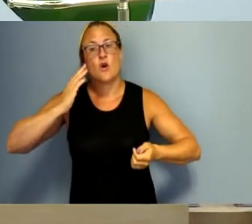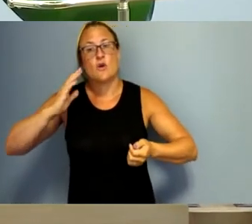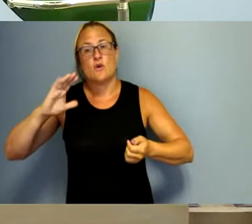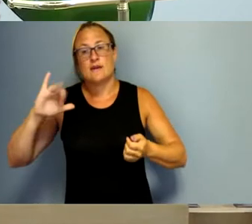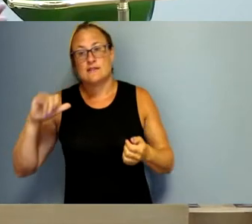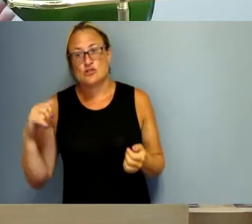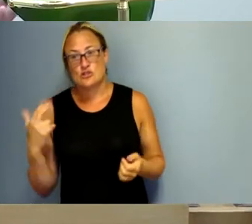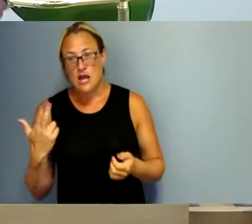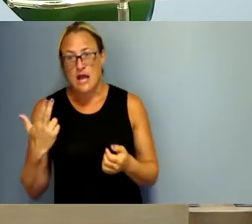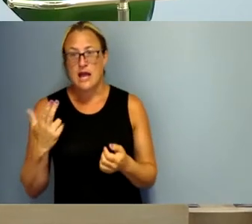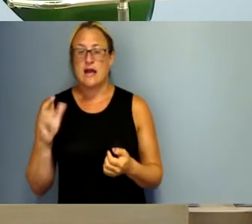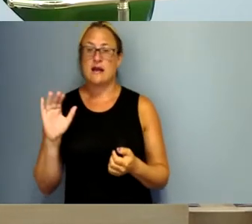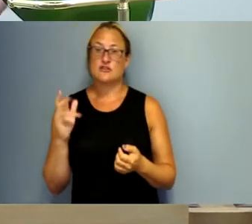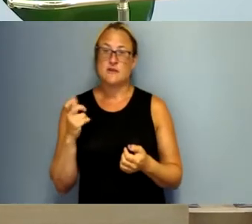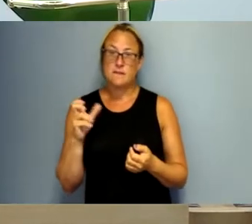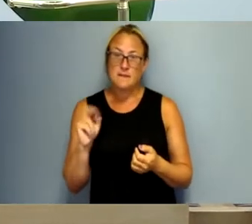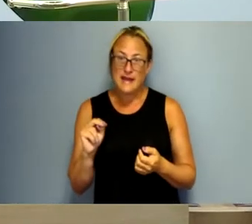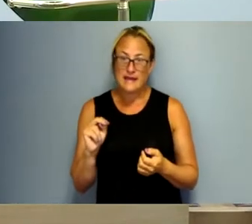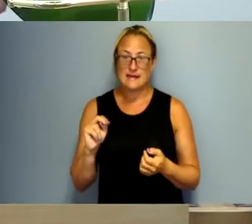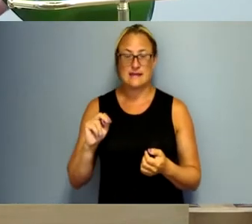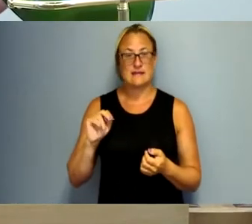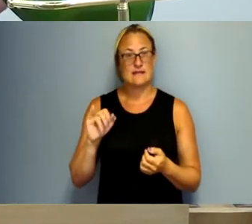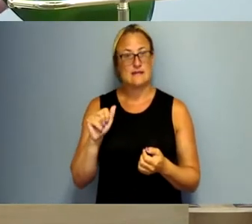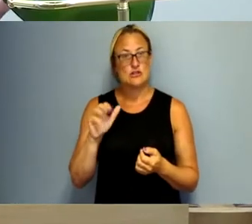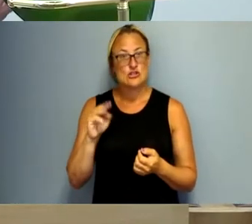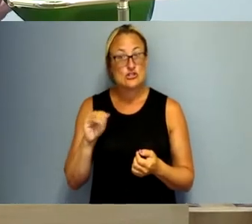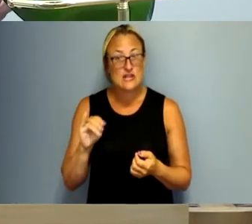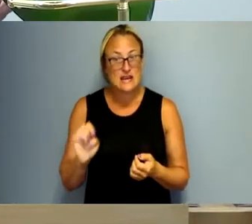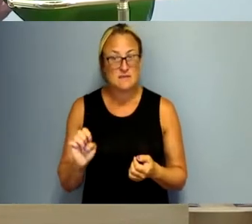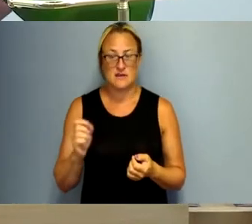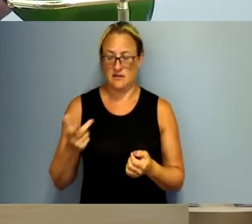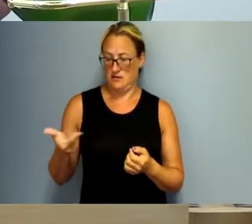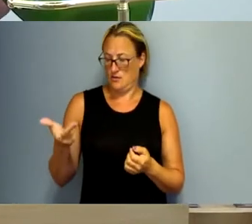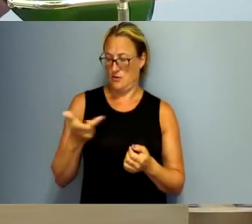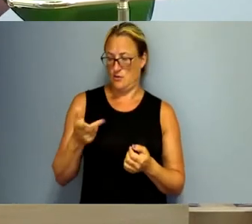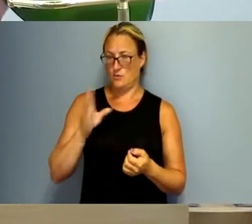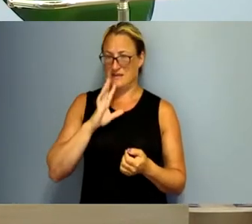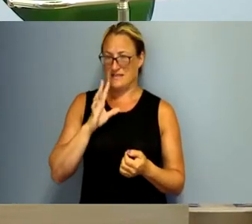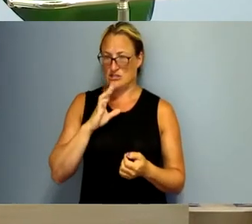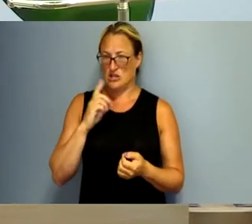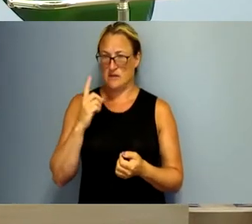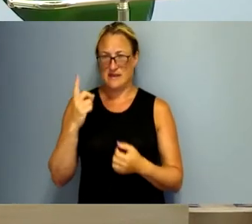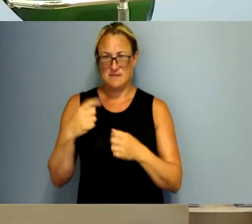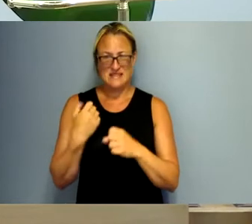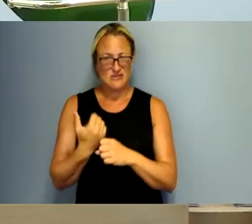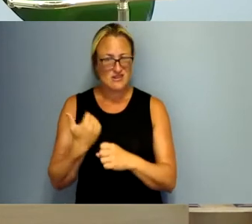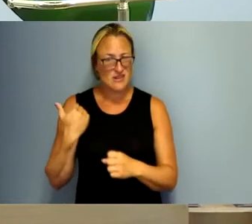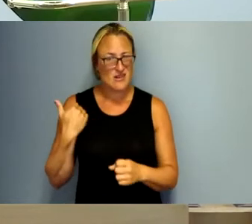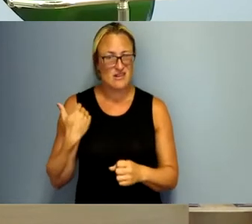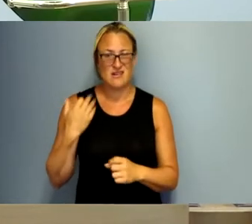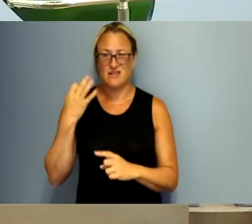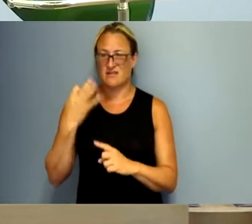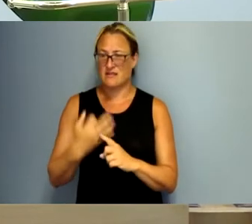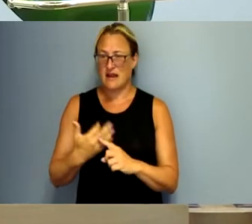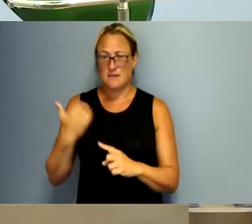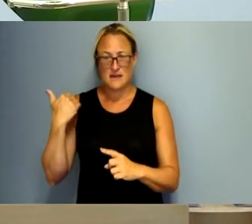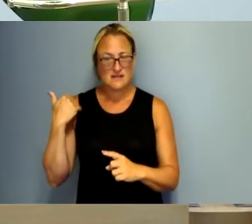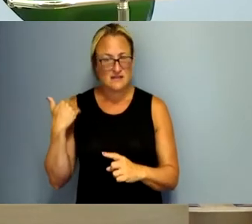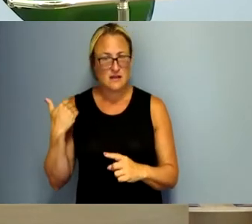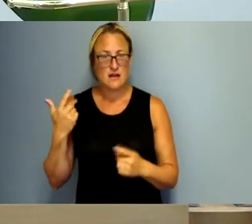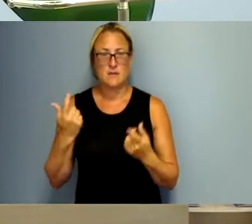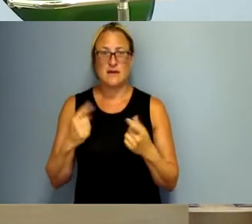Jamie, we had talked maybe a year ago, not quite 9 months ago, about trying to get